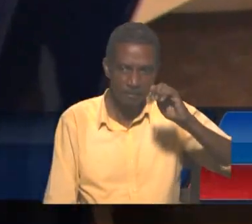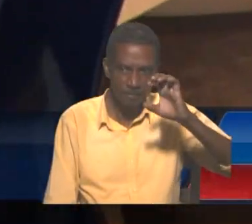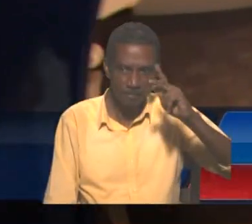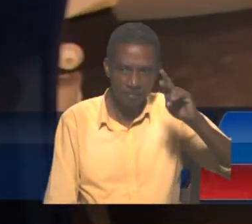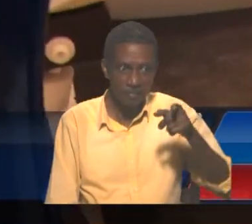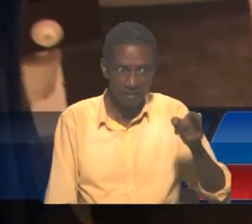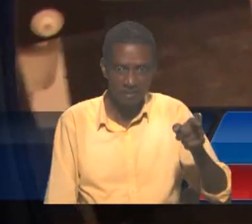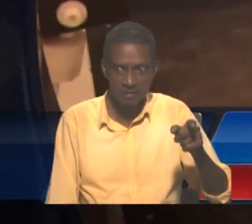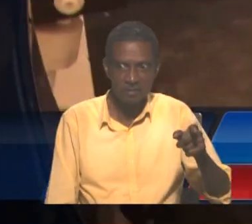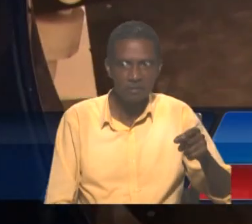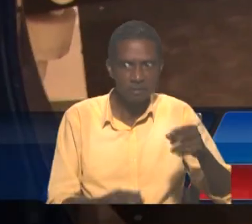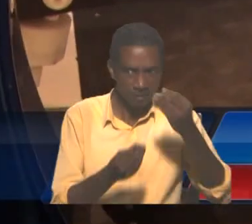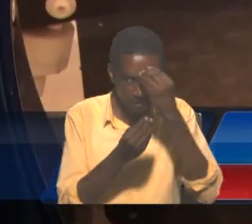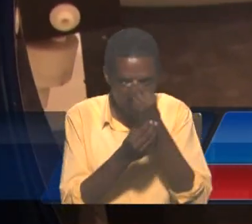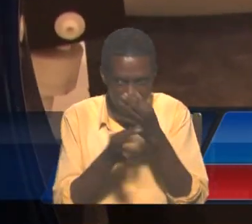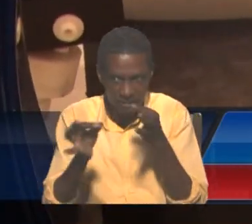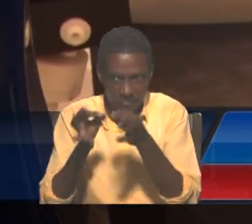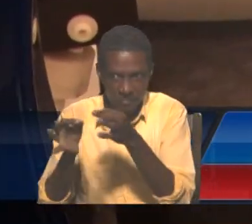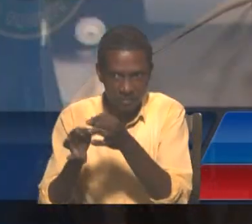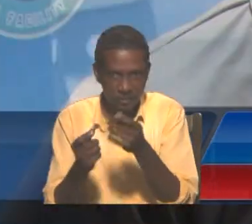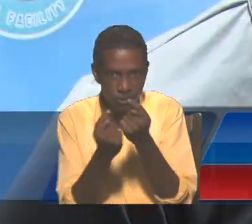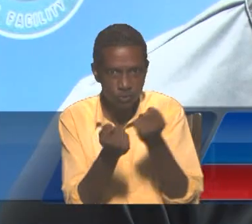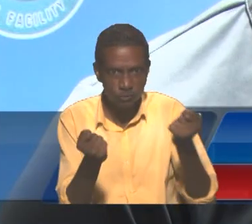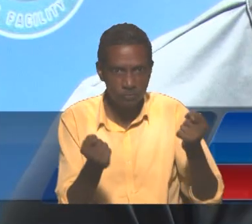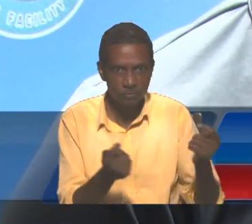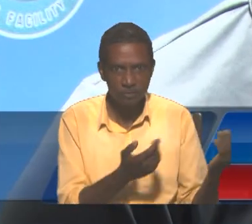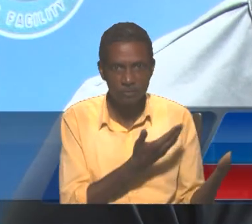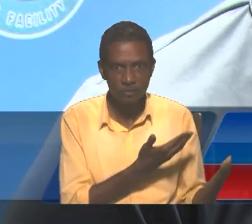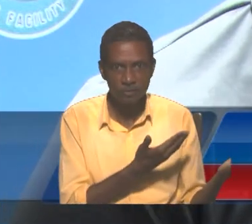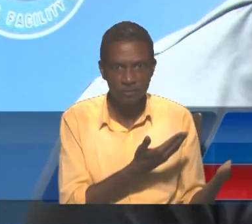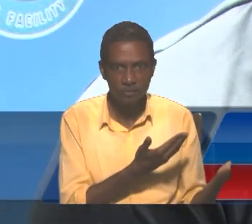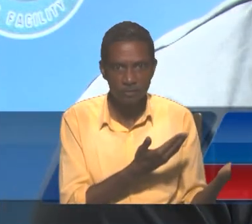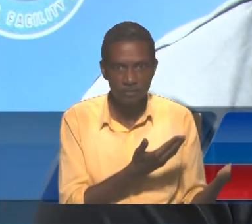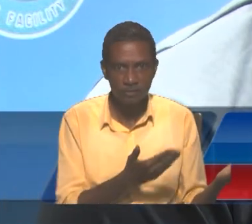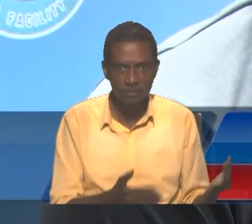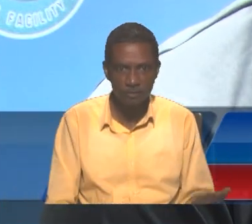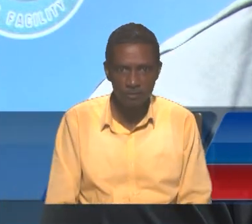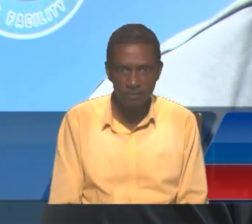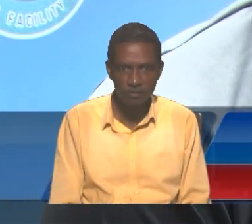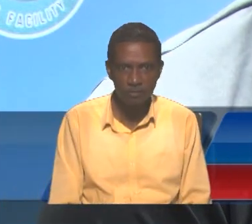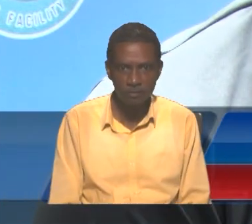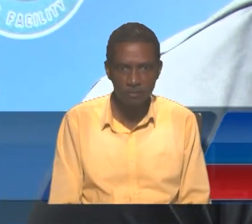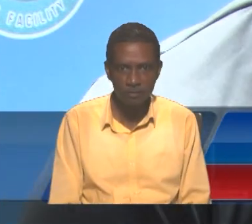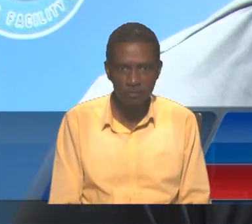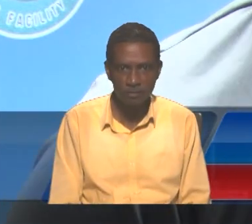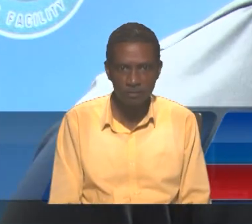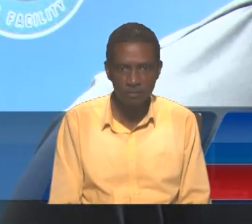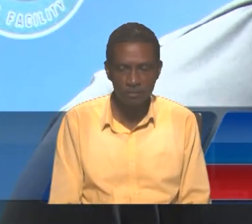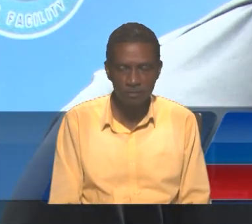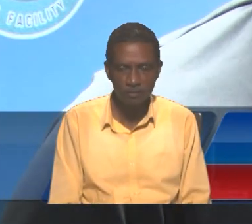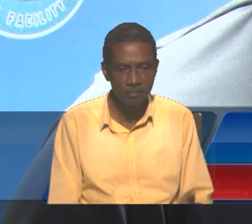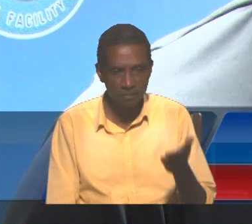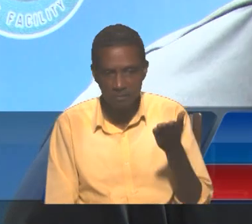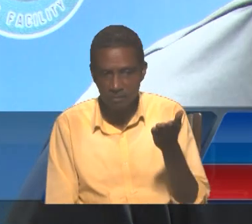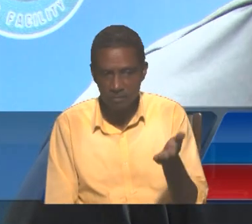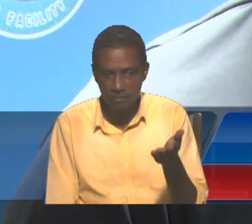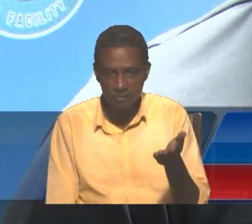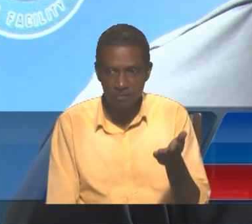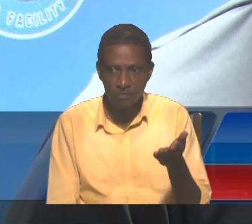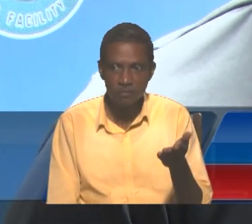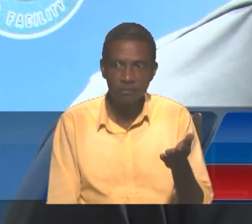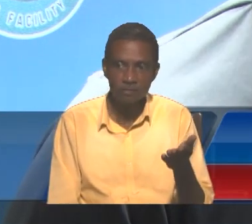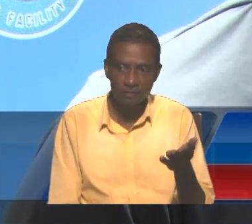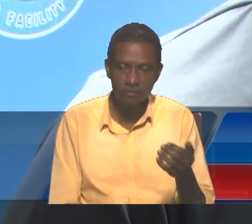tool. This is the largest hyperbaric chamber for this region, a six-person double lock, 6 ATA chamber, meaning it's capable of doing all of the